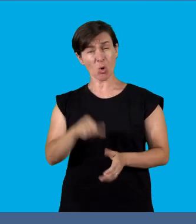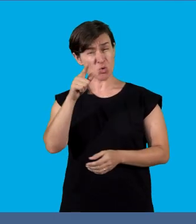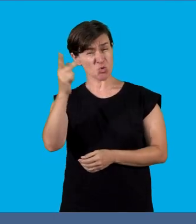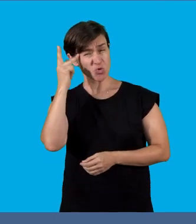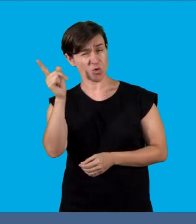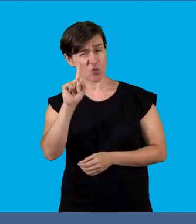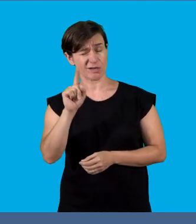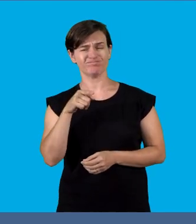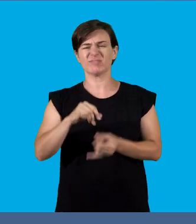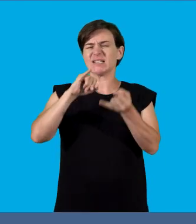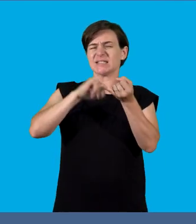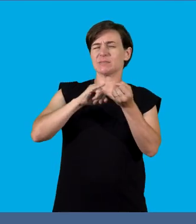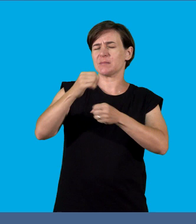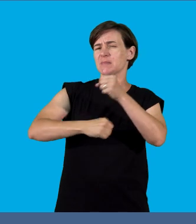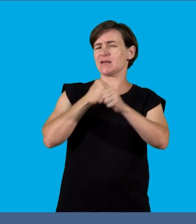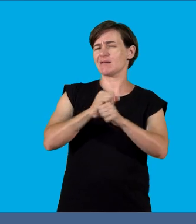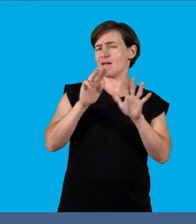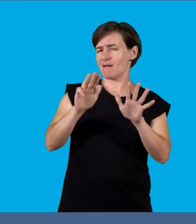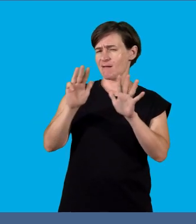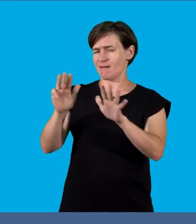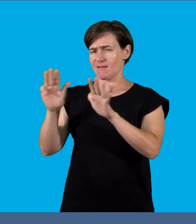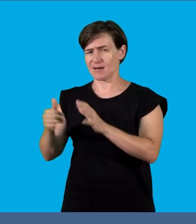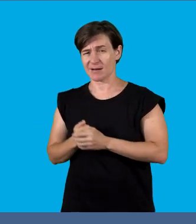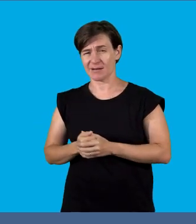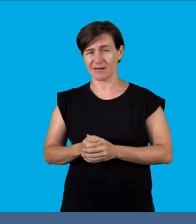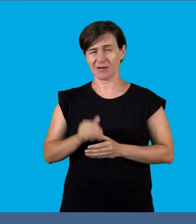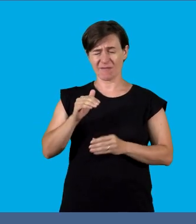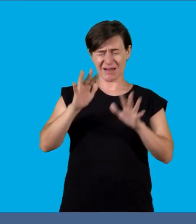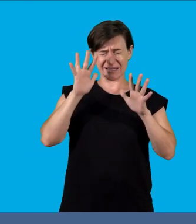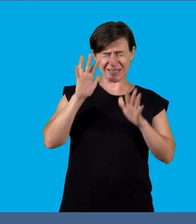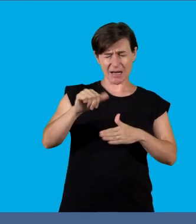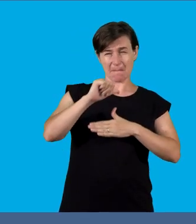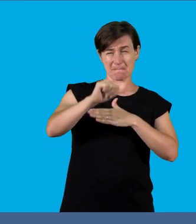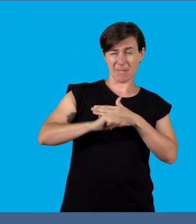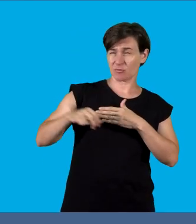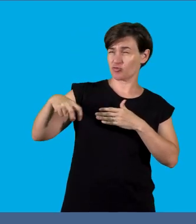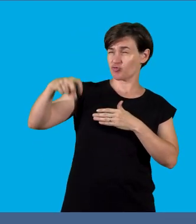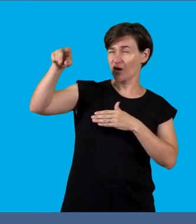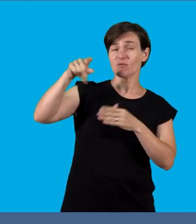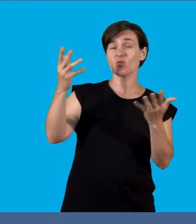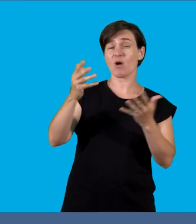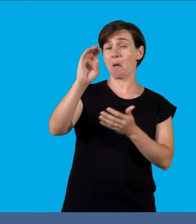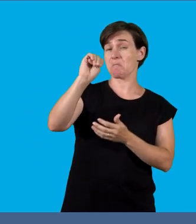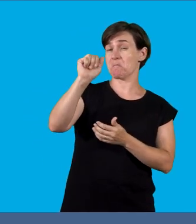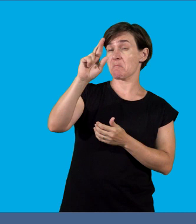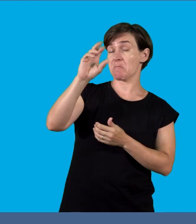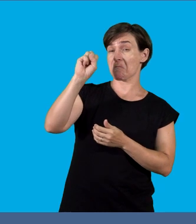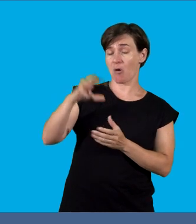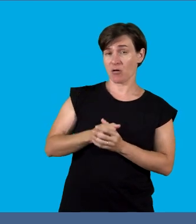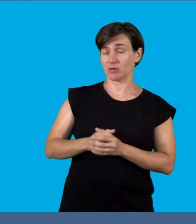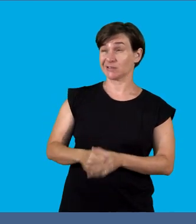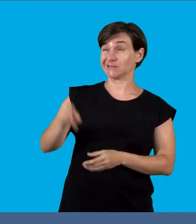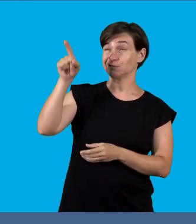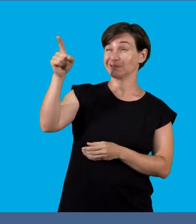Did you know, in September of 1999, after almost 10 months of travel to Mars, the